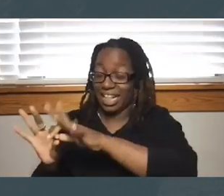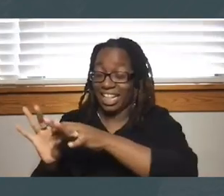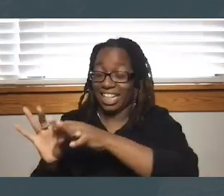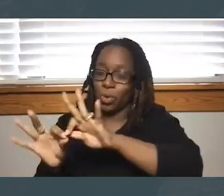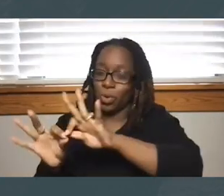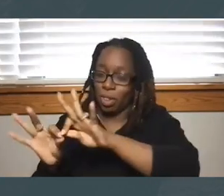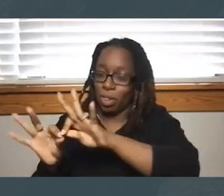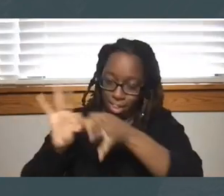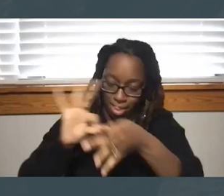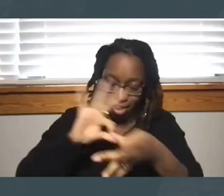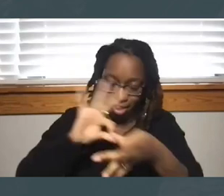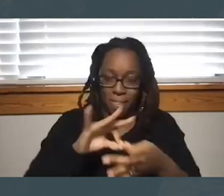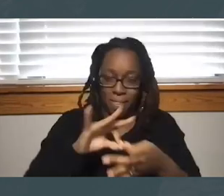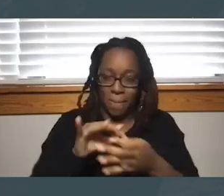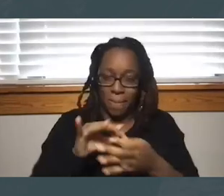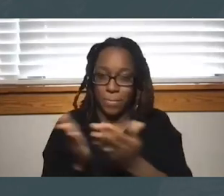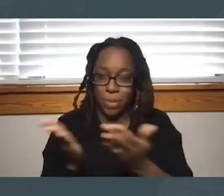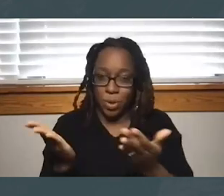What's the title going to be in French?